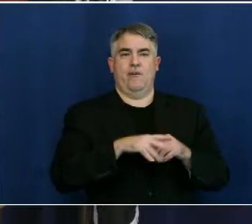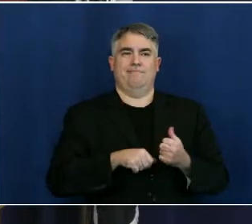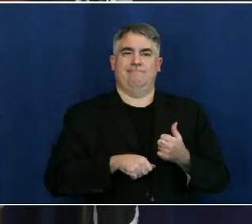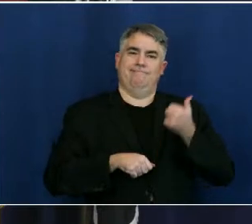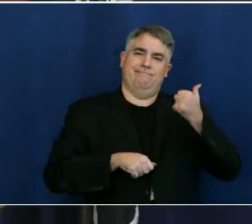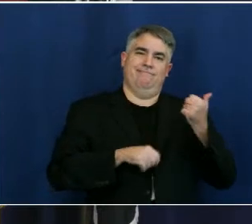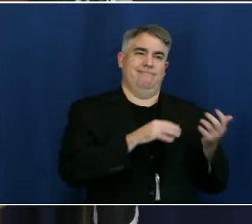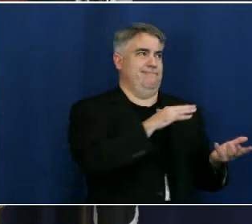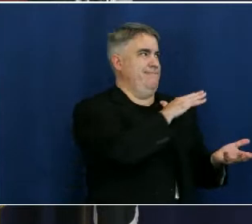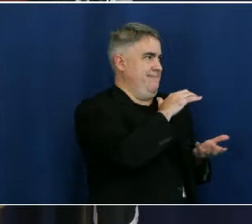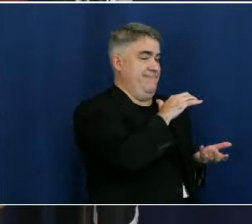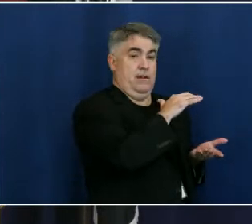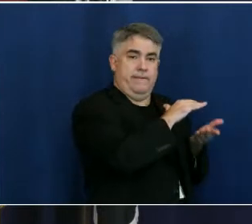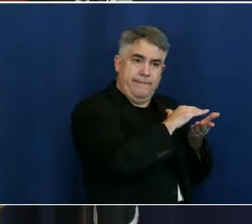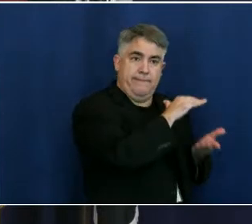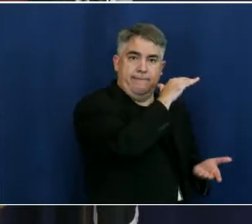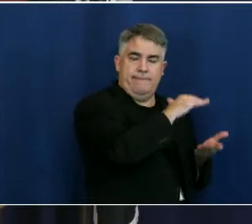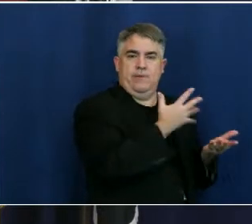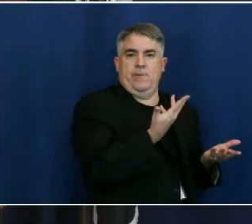vaccine.